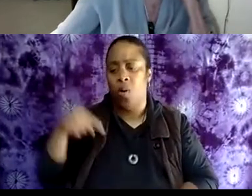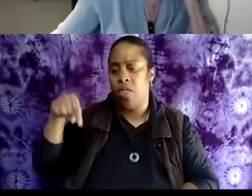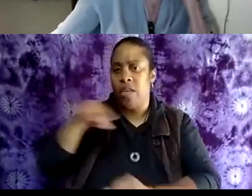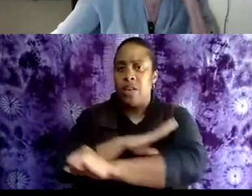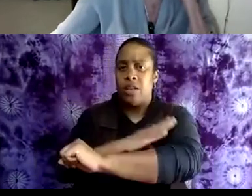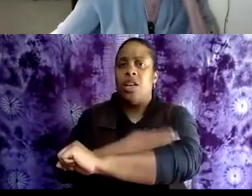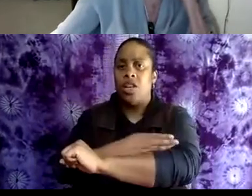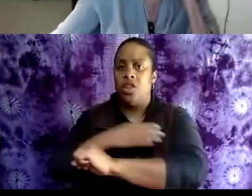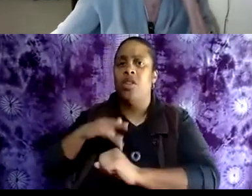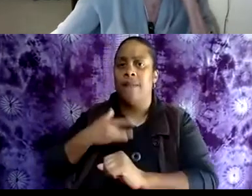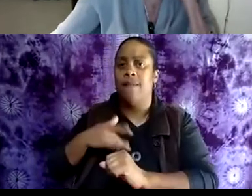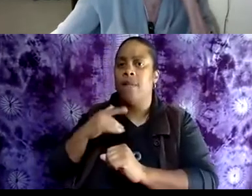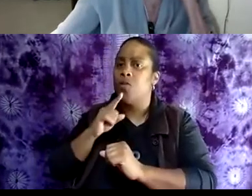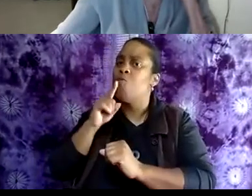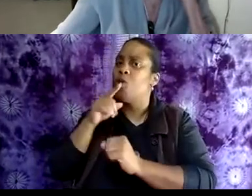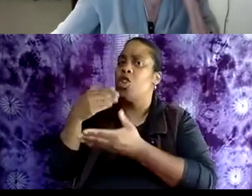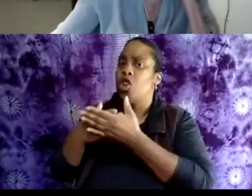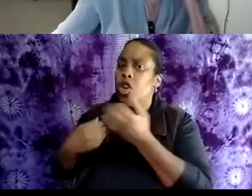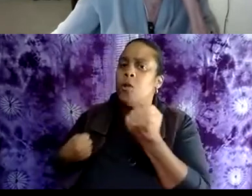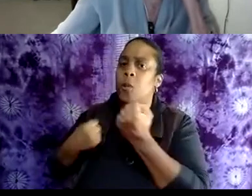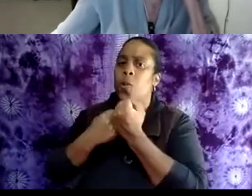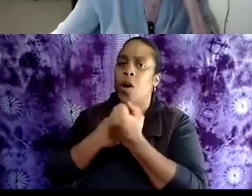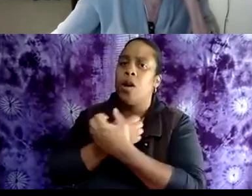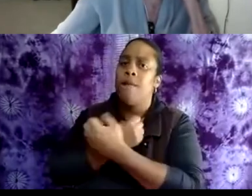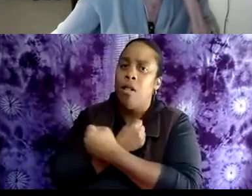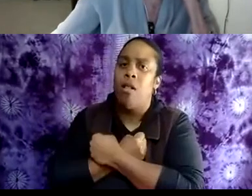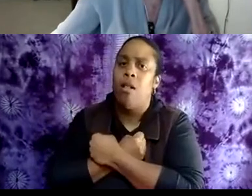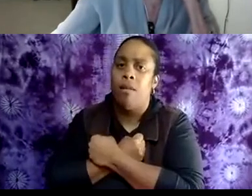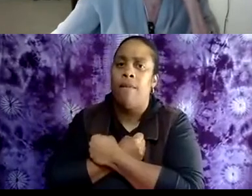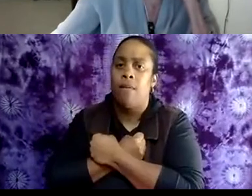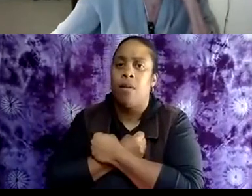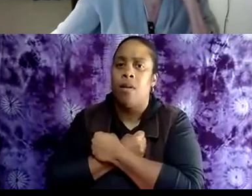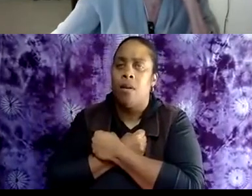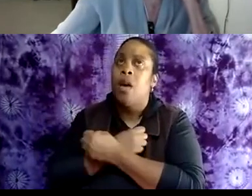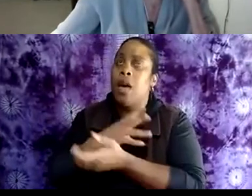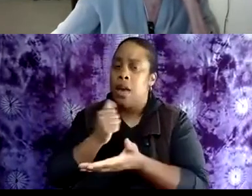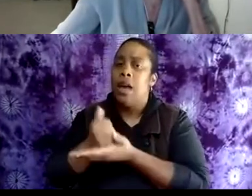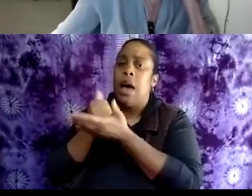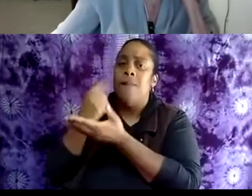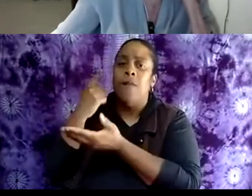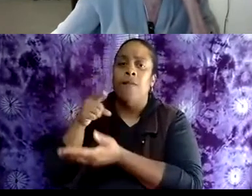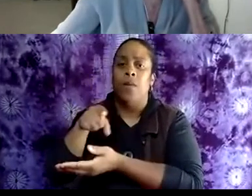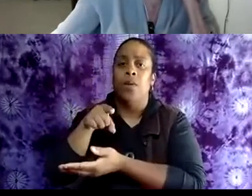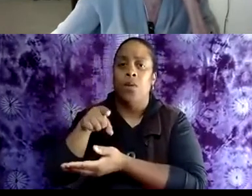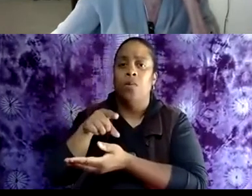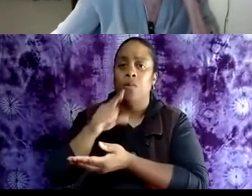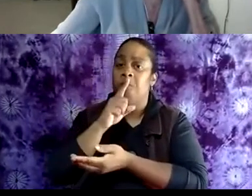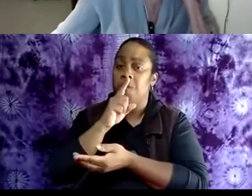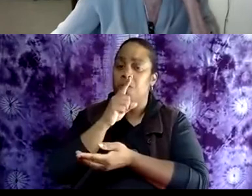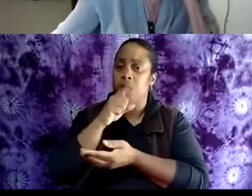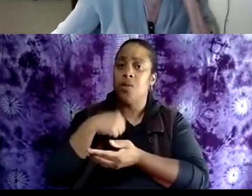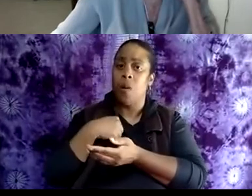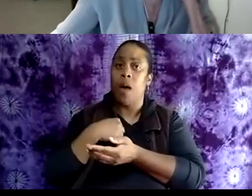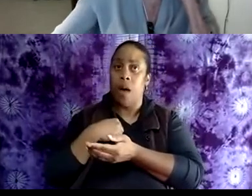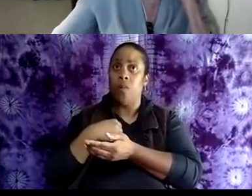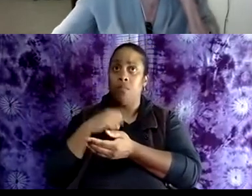does feel very, very supportive and loving and helpful to you for sure. So I would absolutely